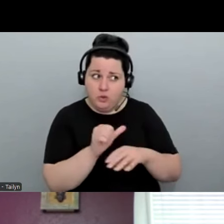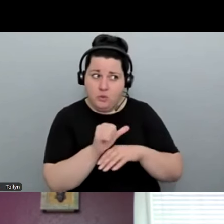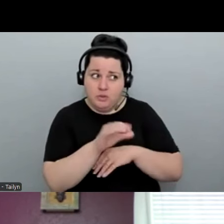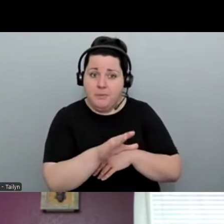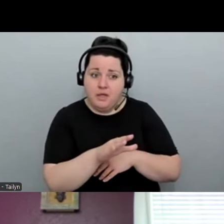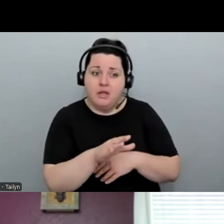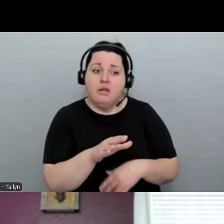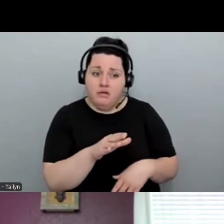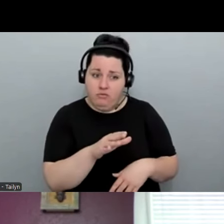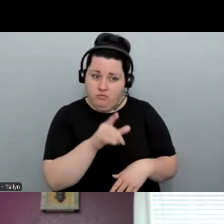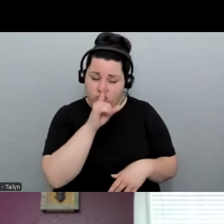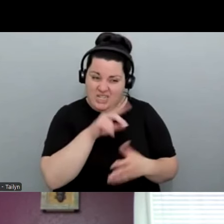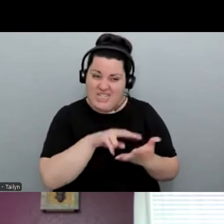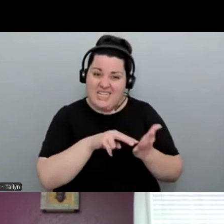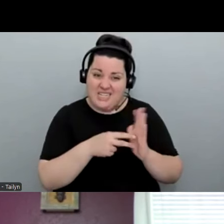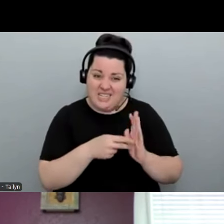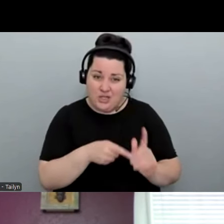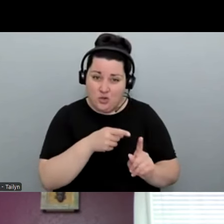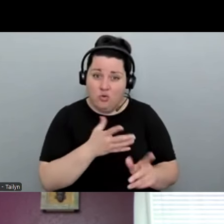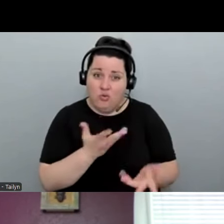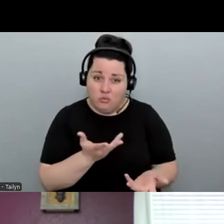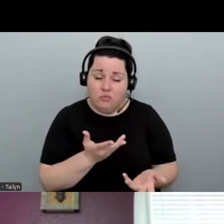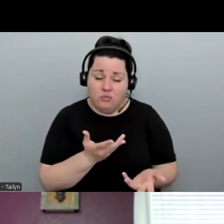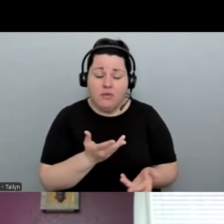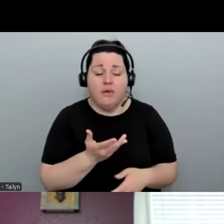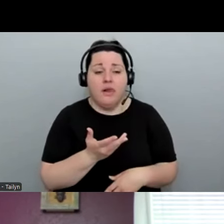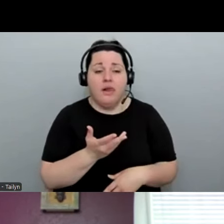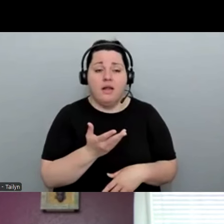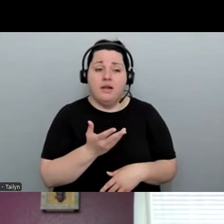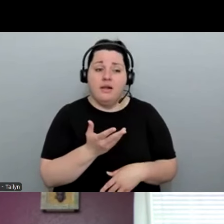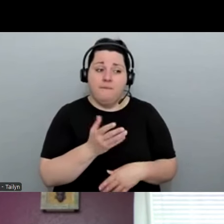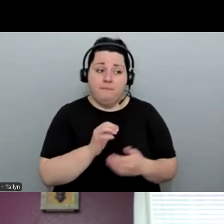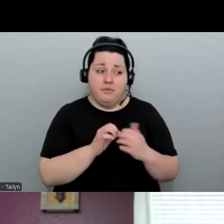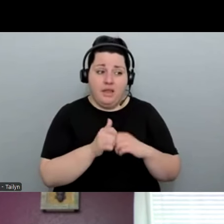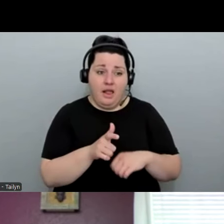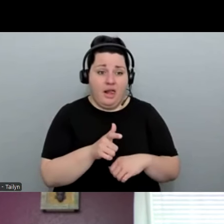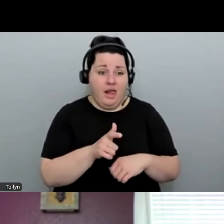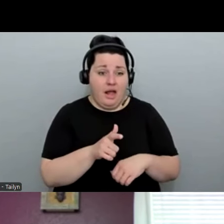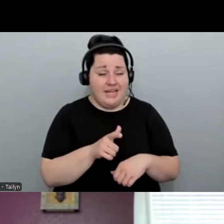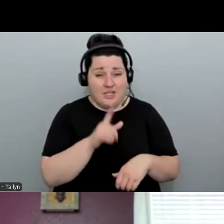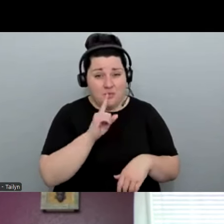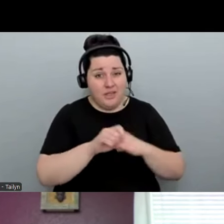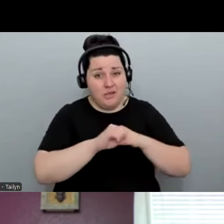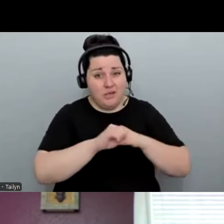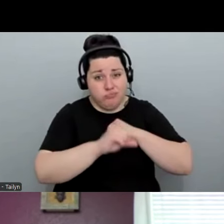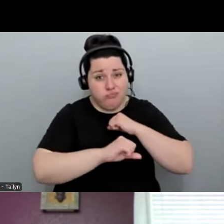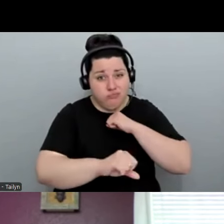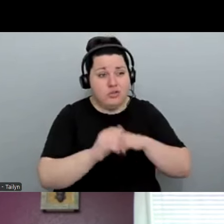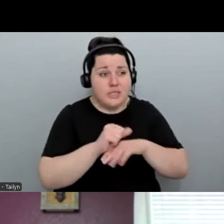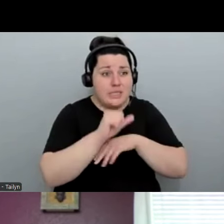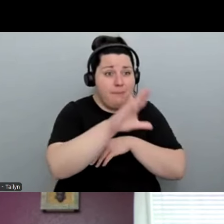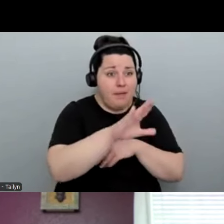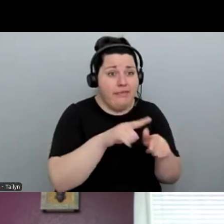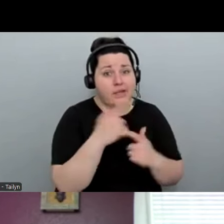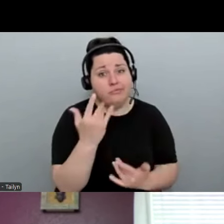to be very intentional about that. The turnaround time is not fast. Okay, whether it could